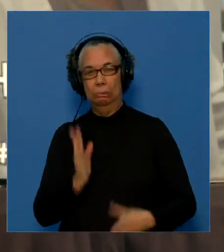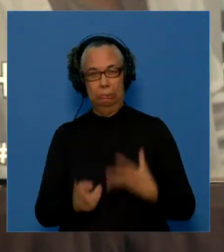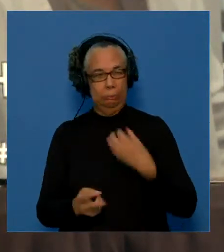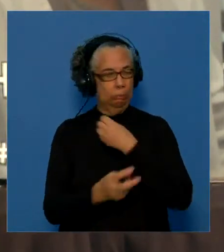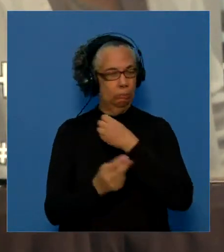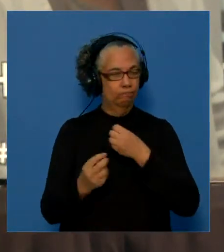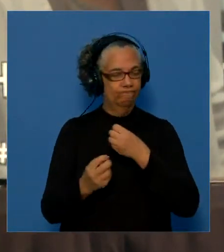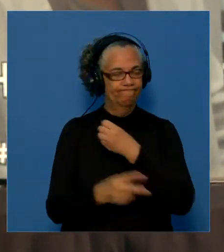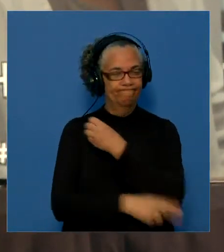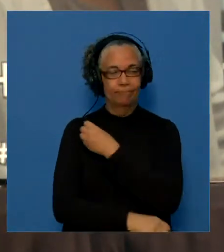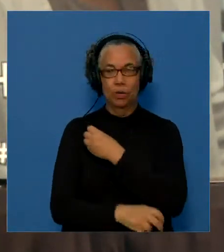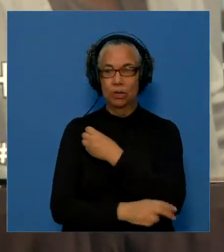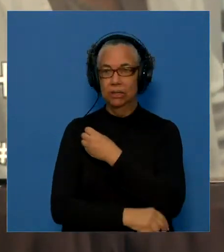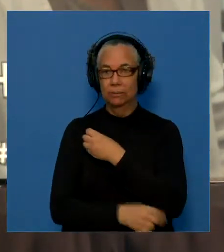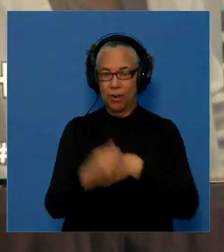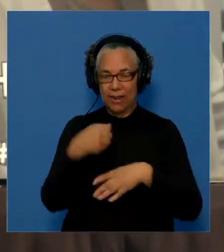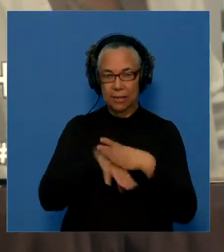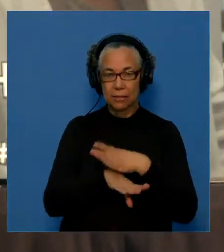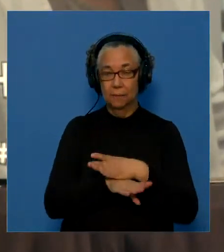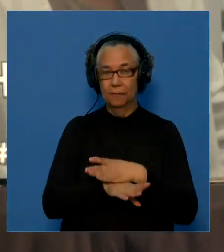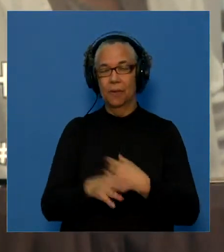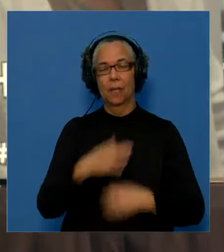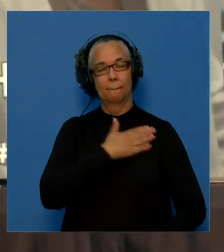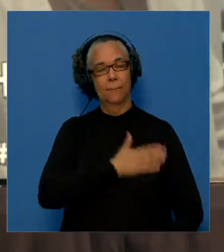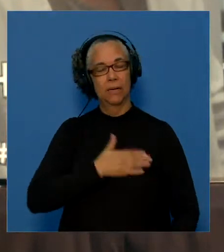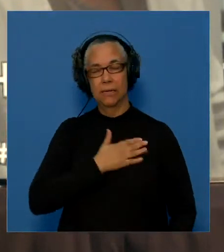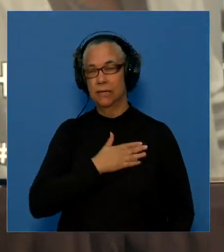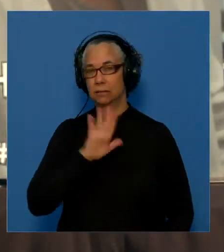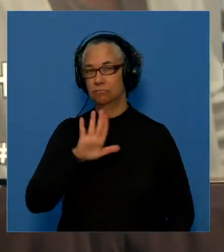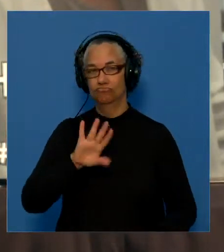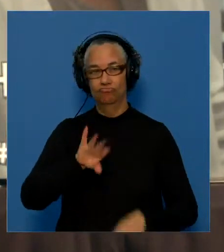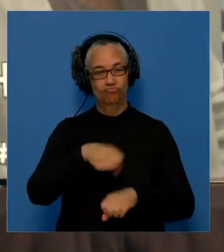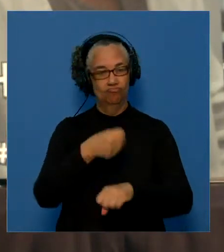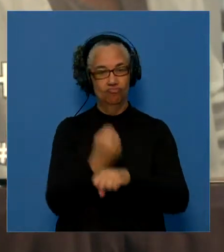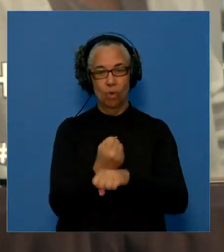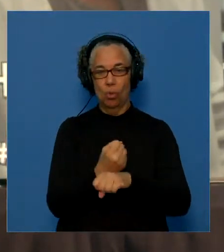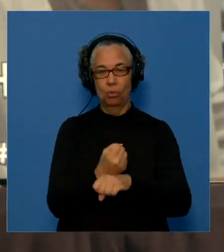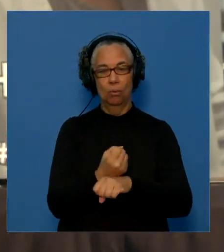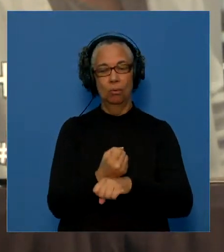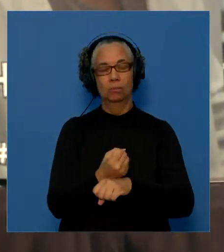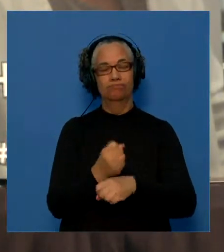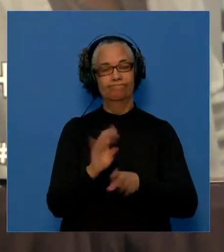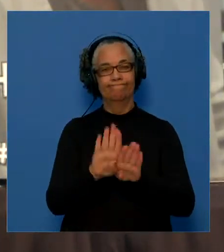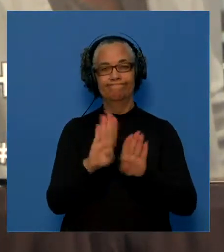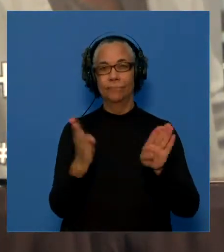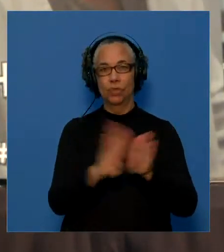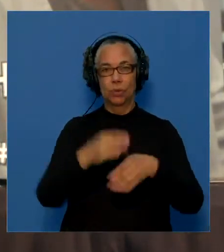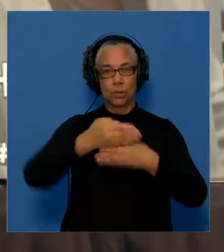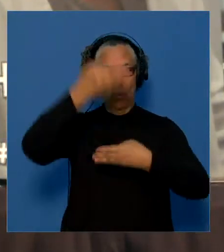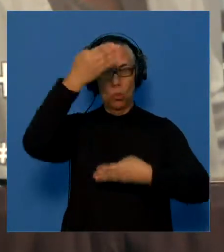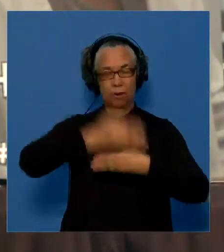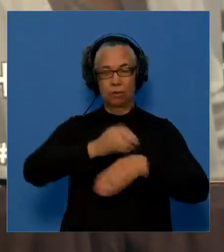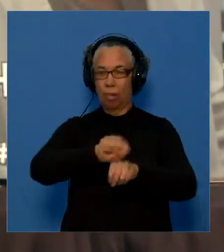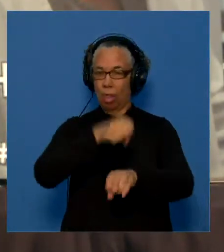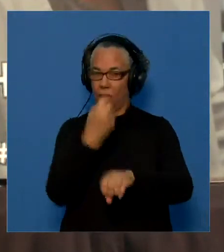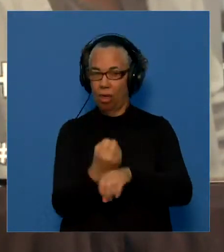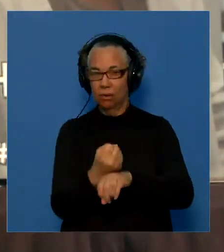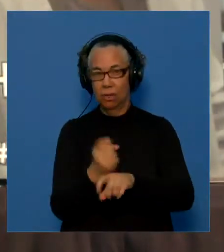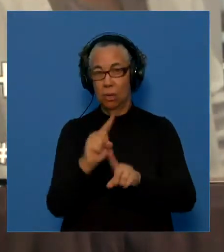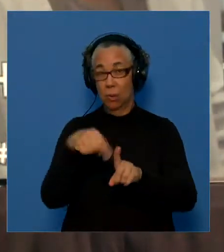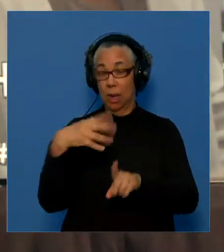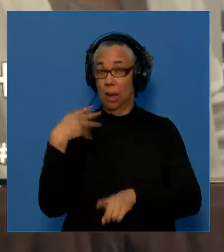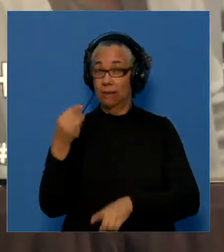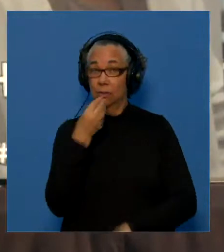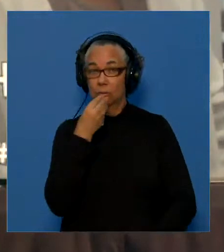Residents are encouraged to always lock their doors and windows when leaving home, even for a few minutes.